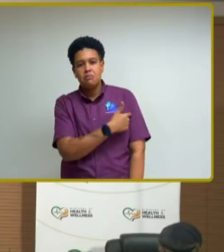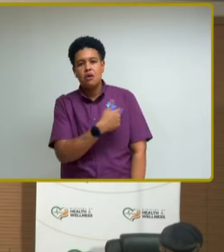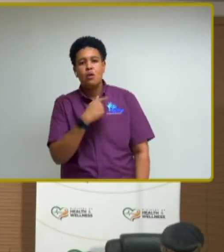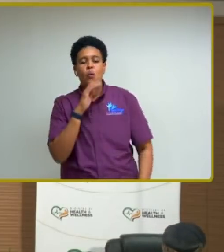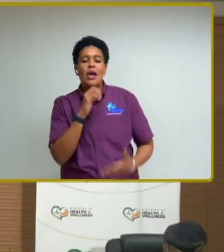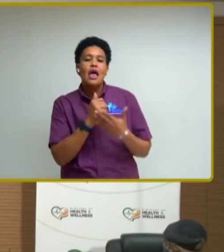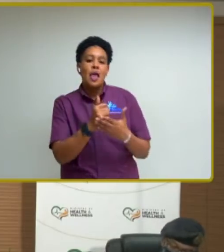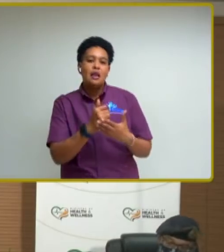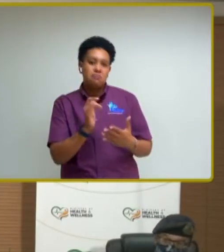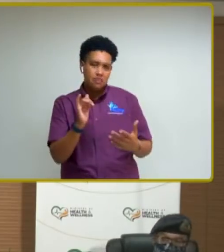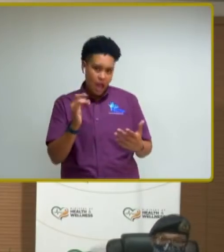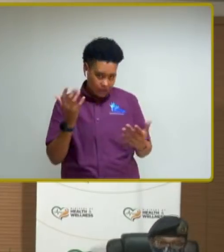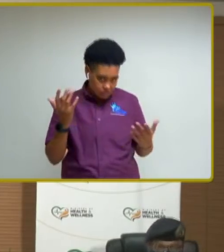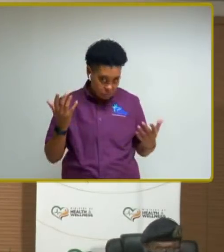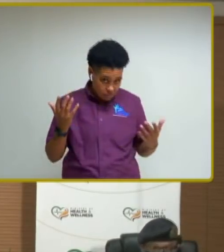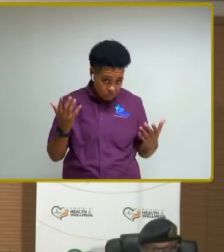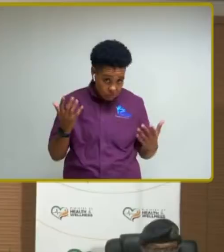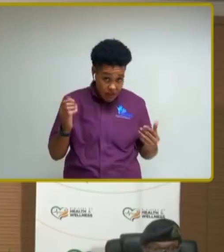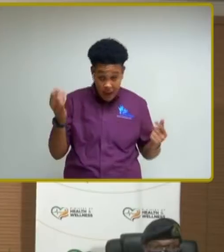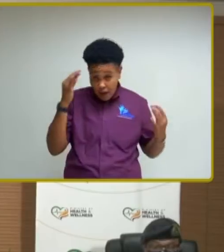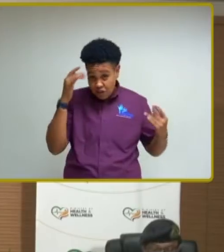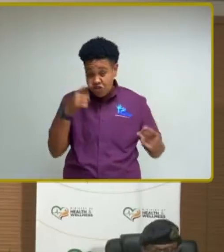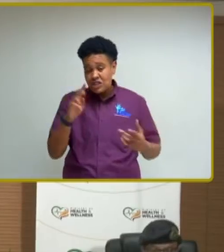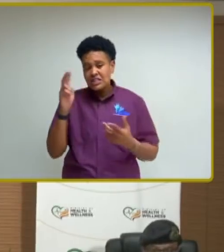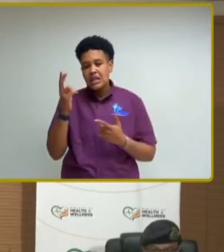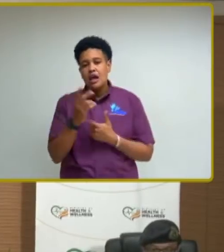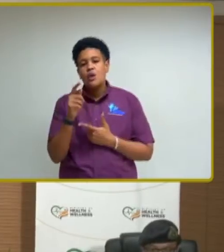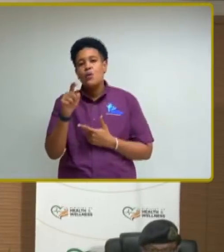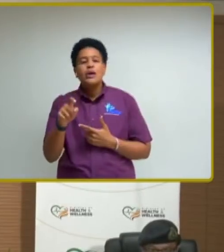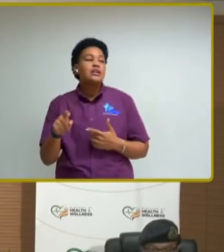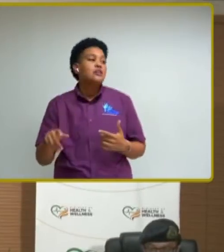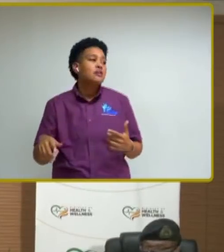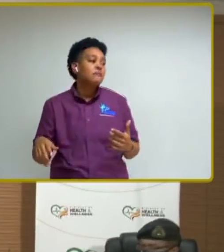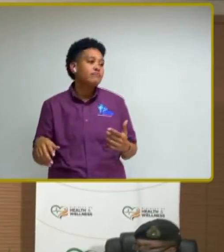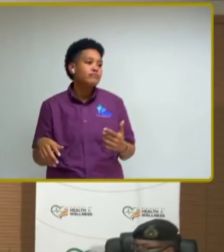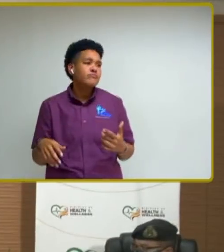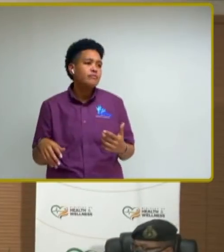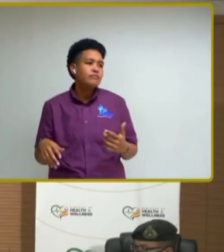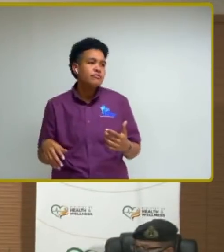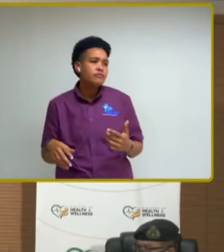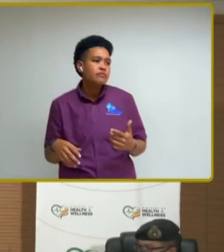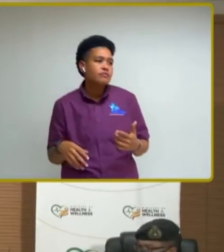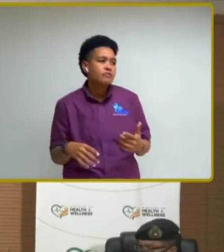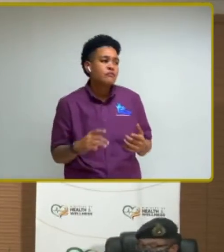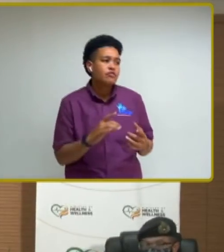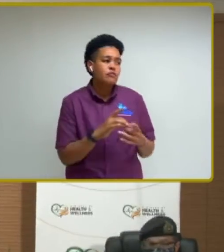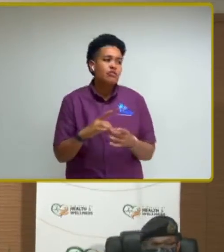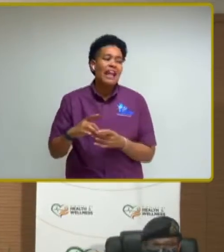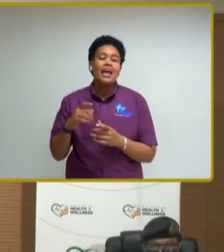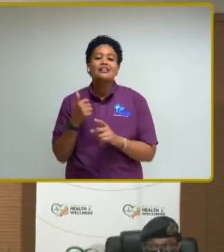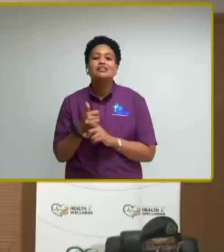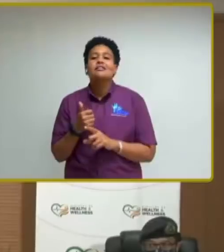cause. Any considerations there? And the second question is regarding the